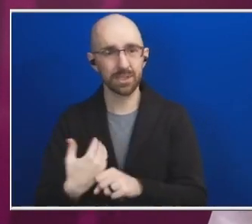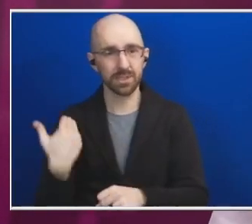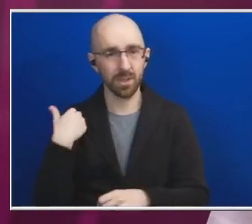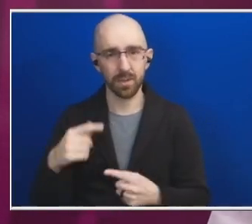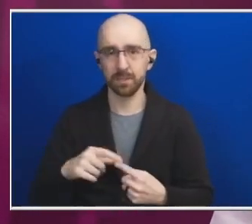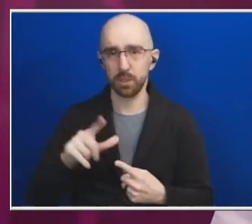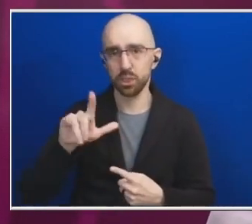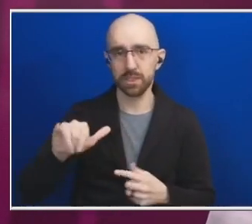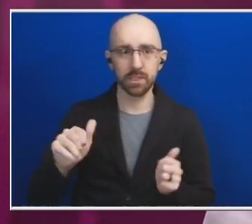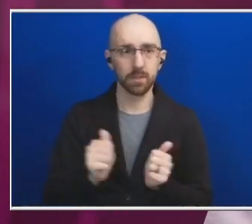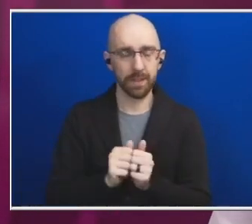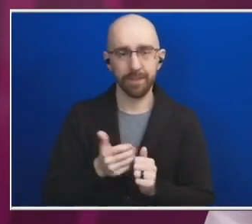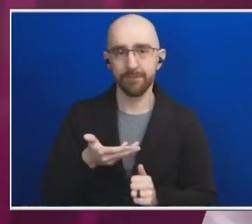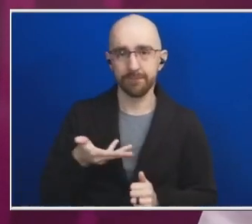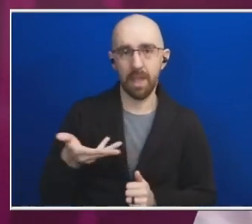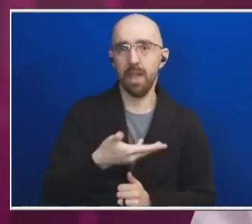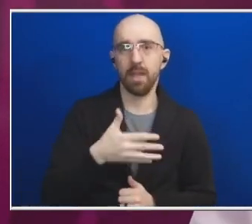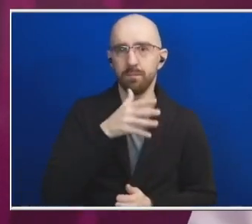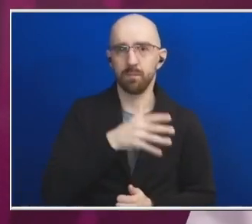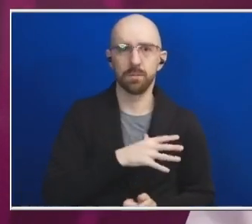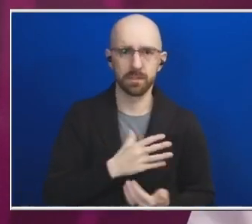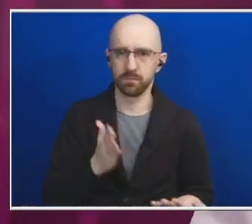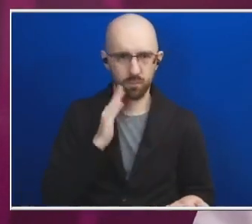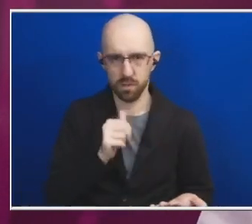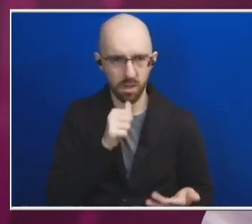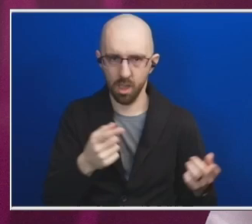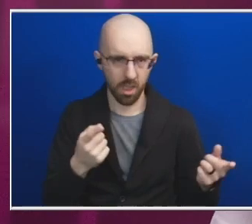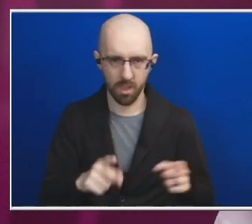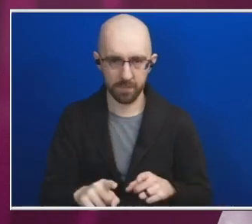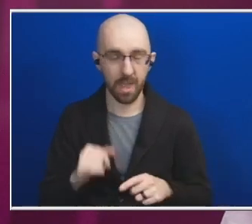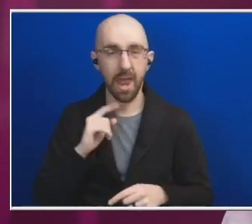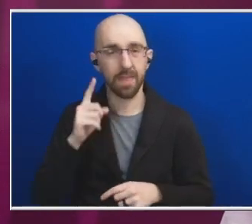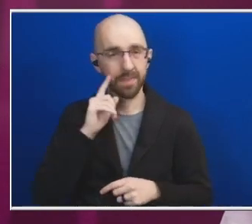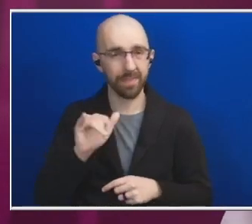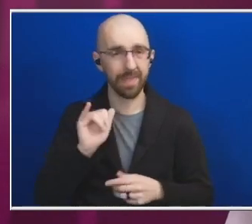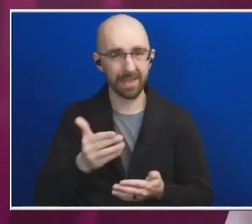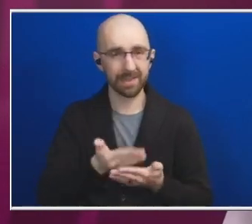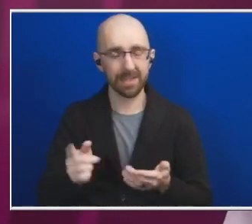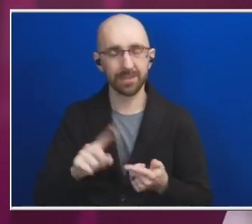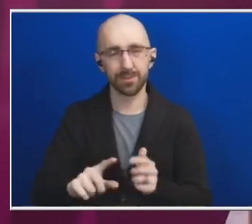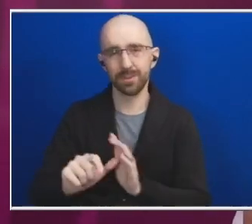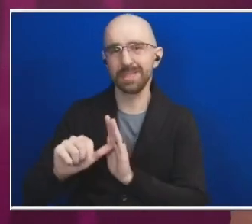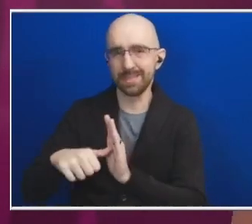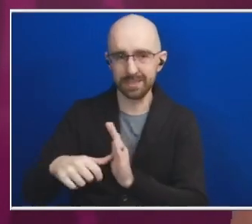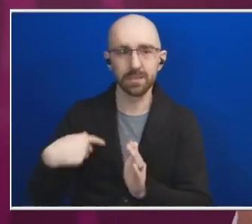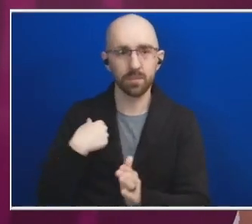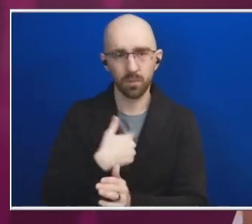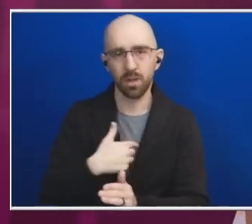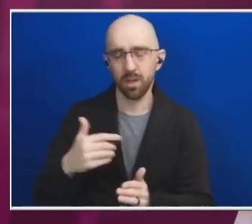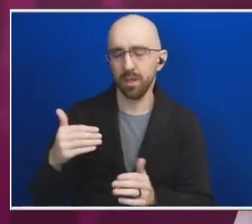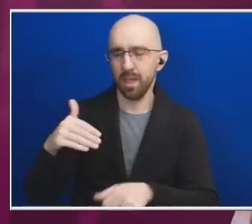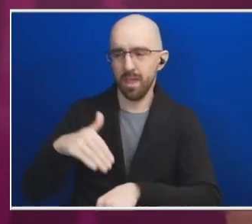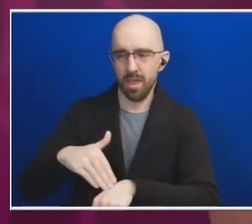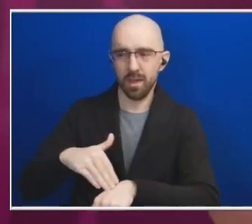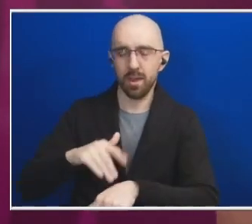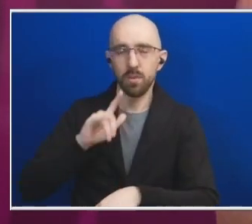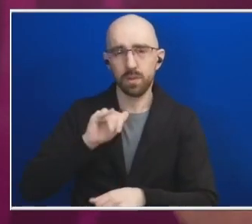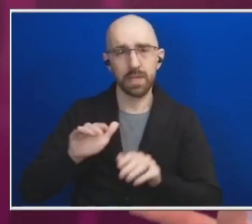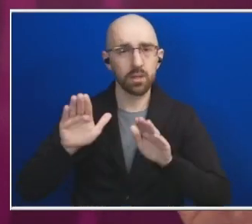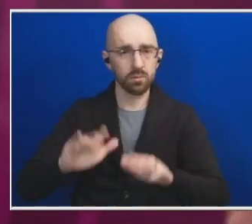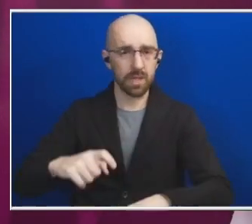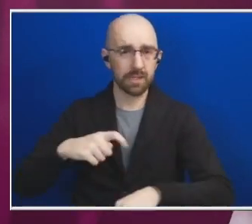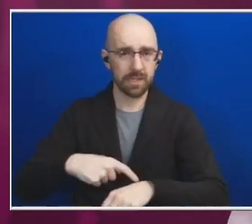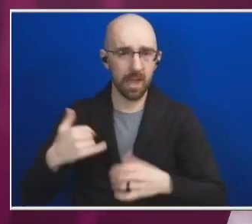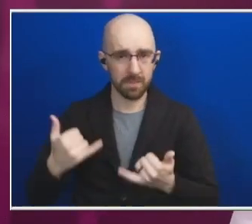women. And I think that that's the thing to take home, is that we are at a really great time of which we see more women